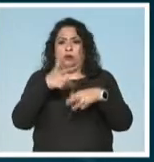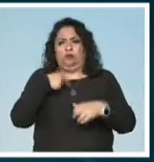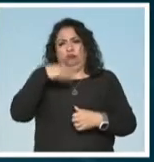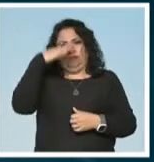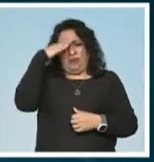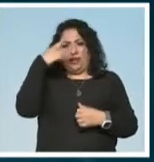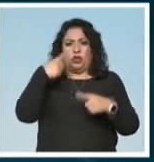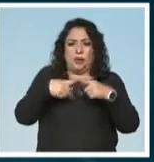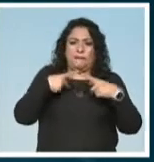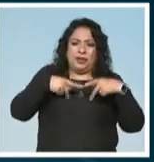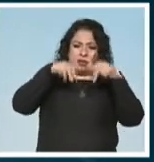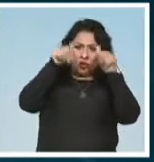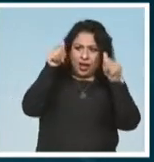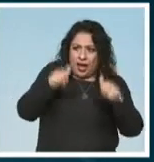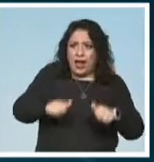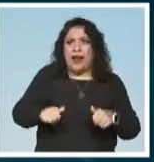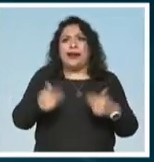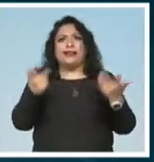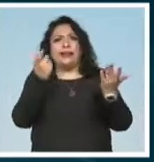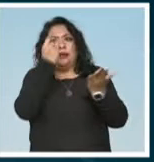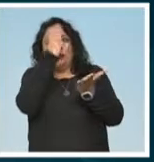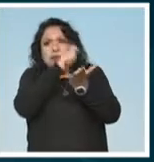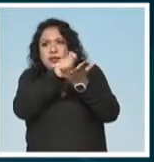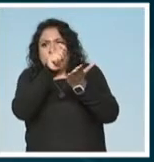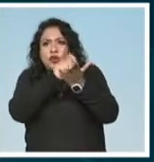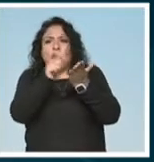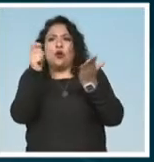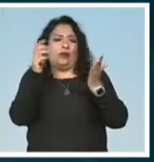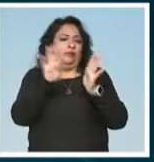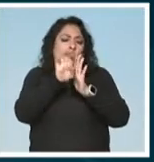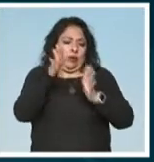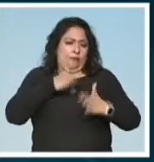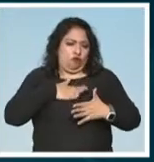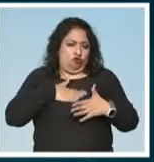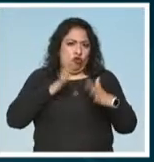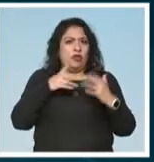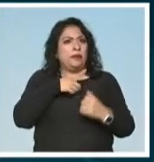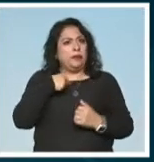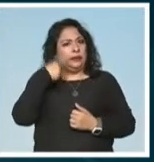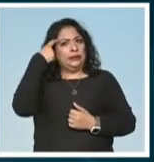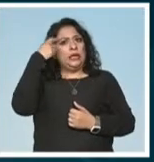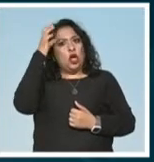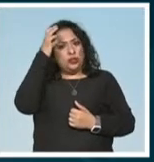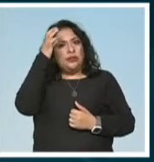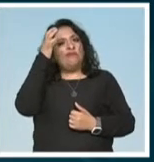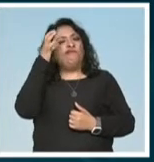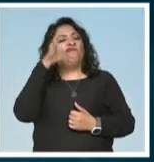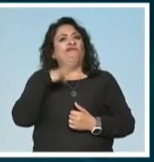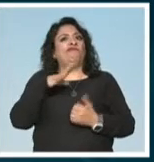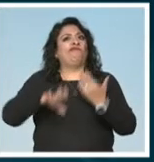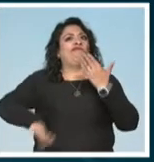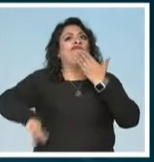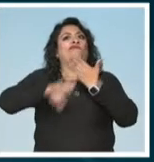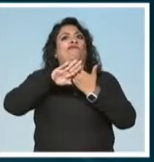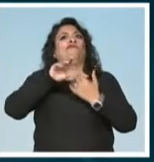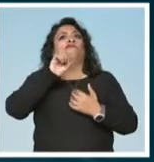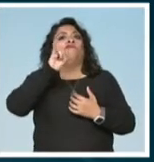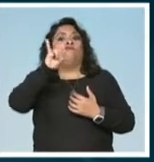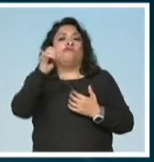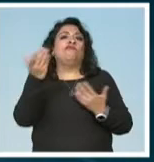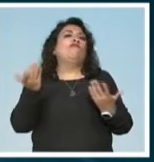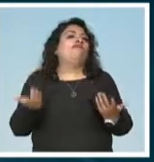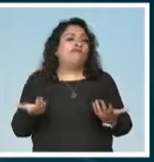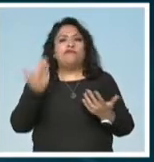also that artists and writers like me should be aware of